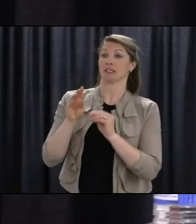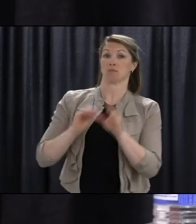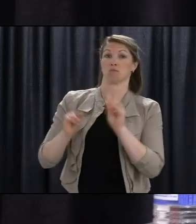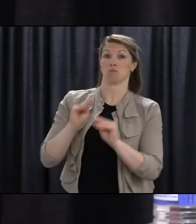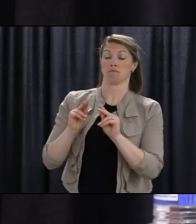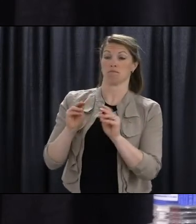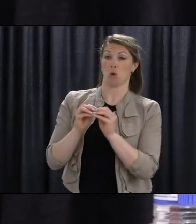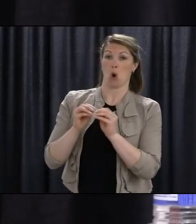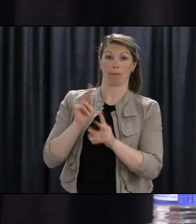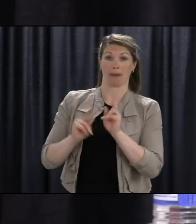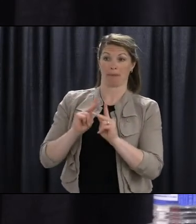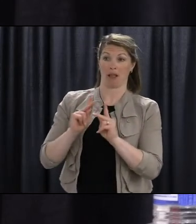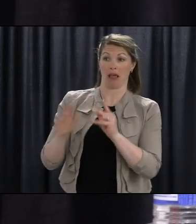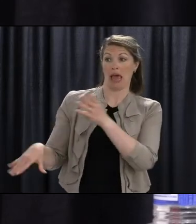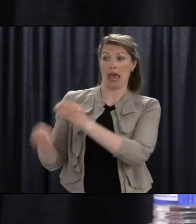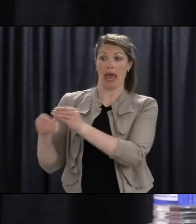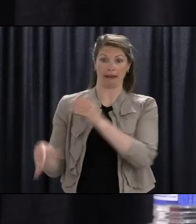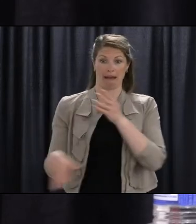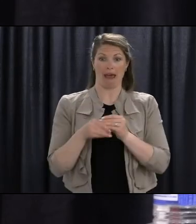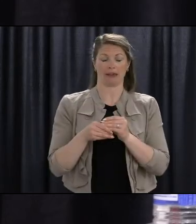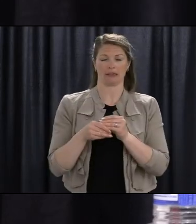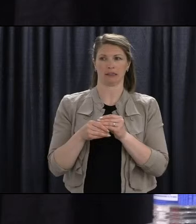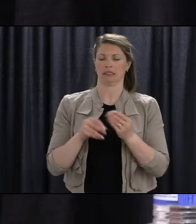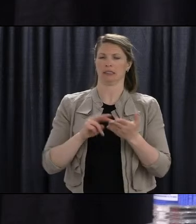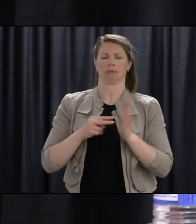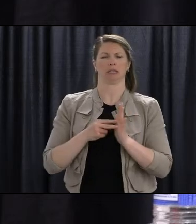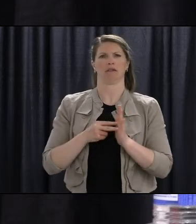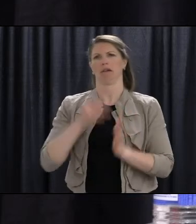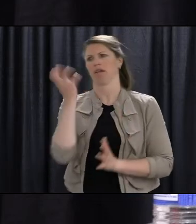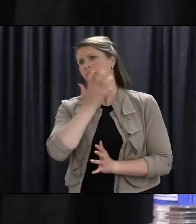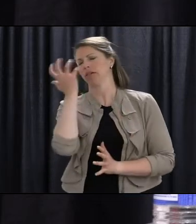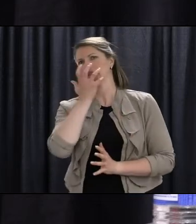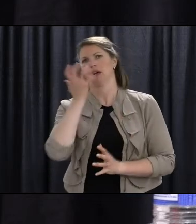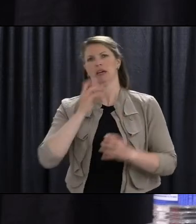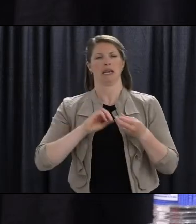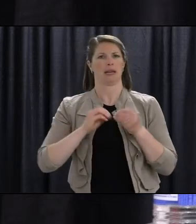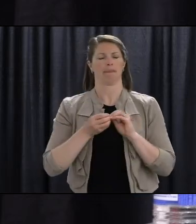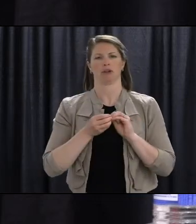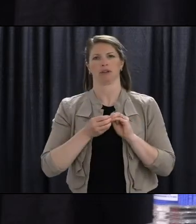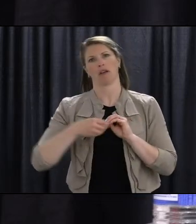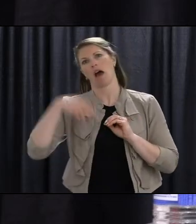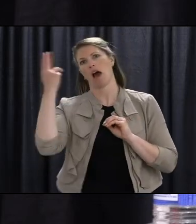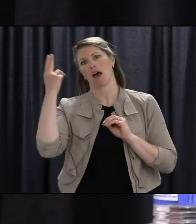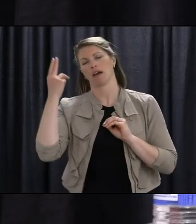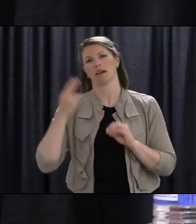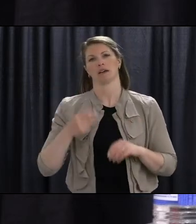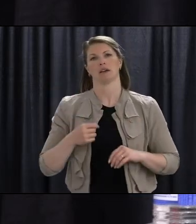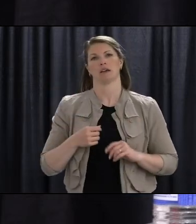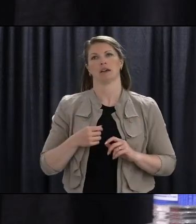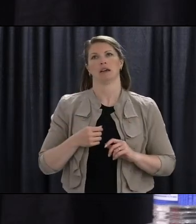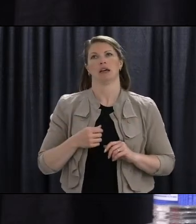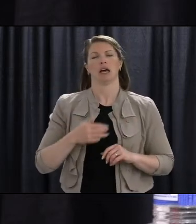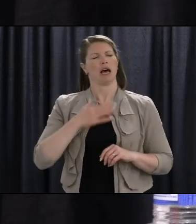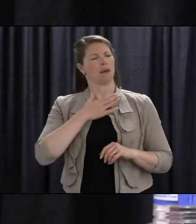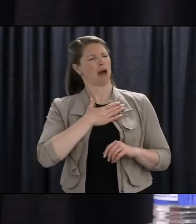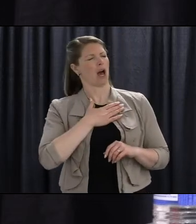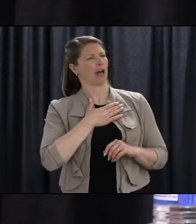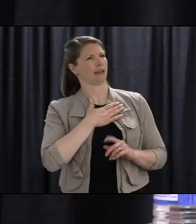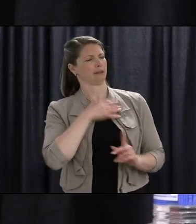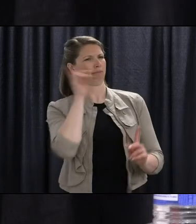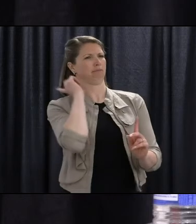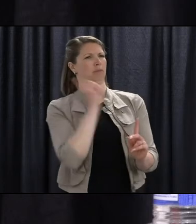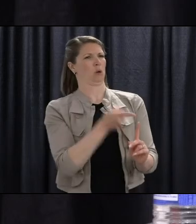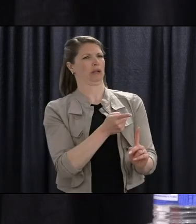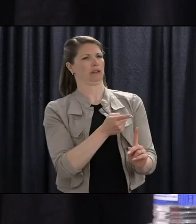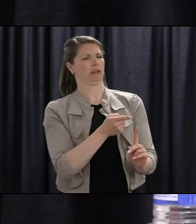that. So, certainly if there's a double... I guess what I'm asking is this doesn't actually put a cap